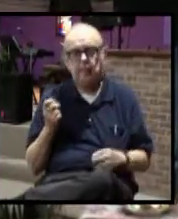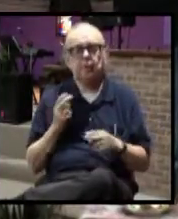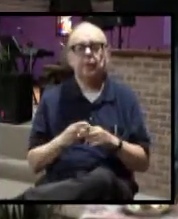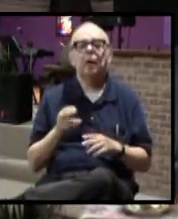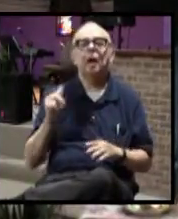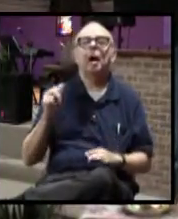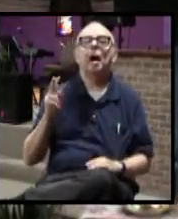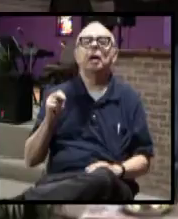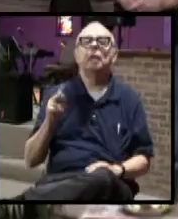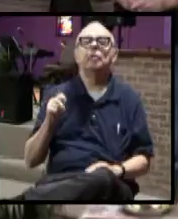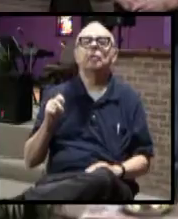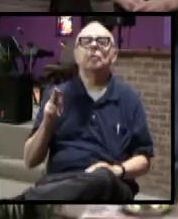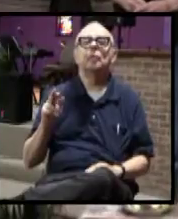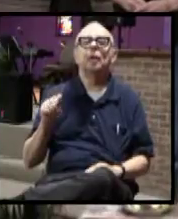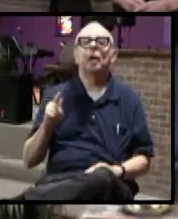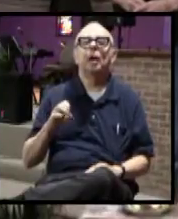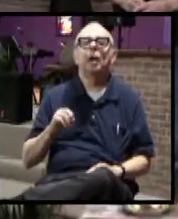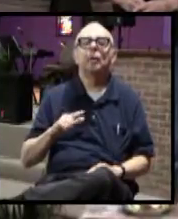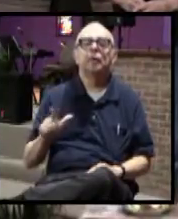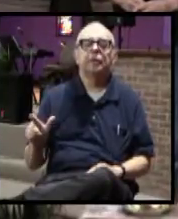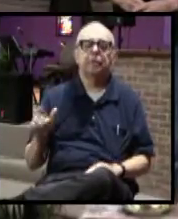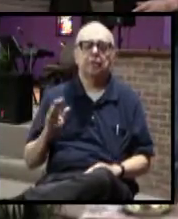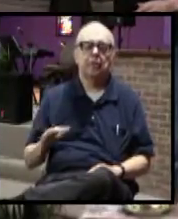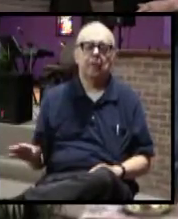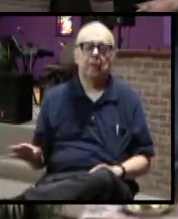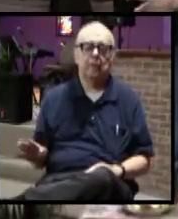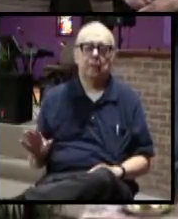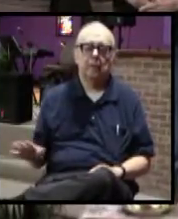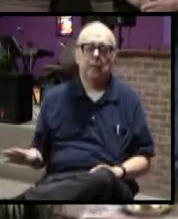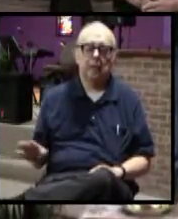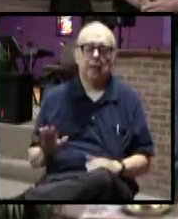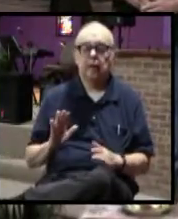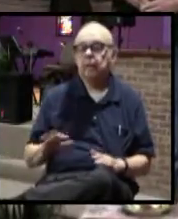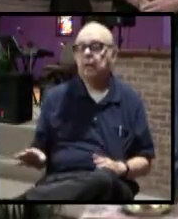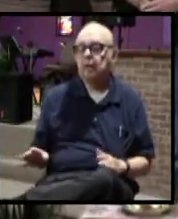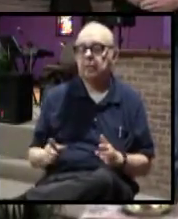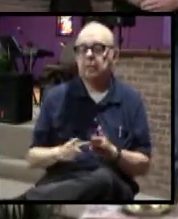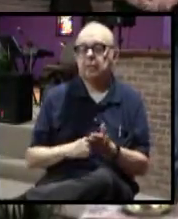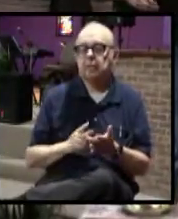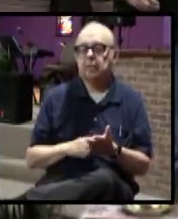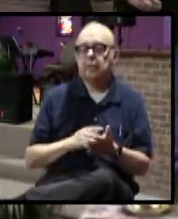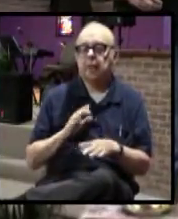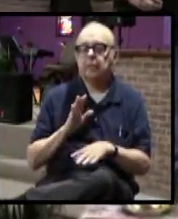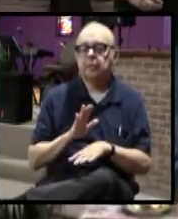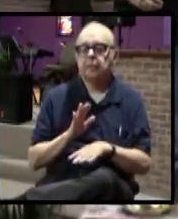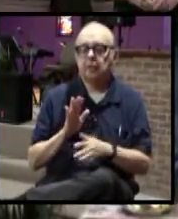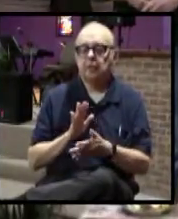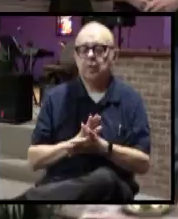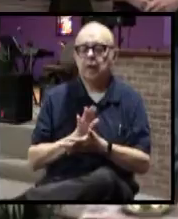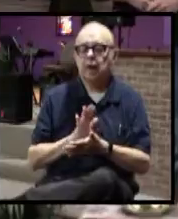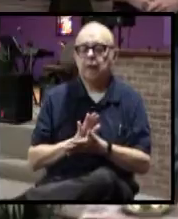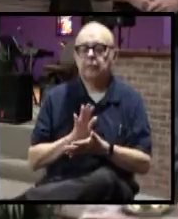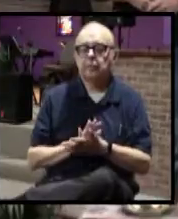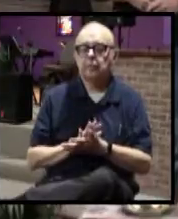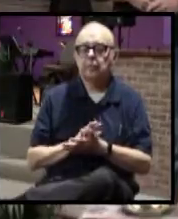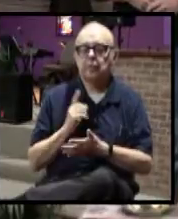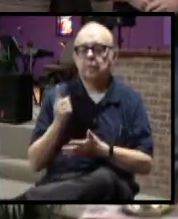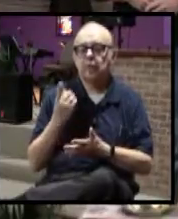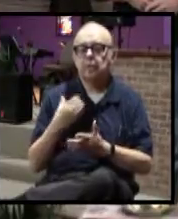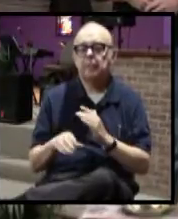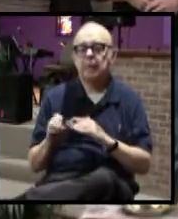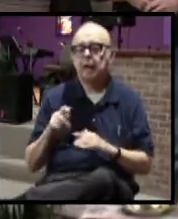child was an interracial child. And that child, a lot of times in school, was a social outcast.